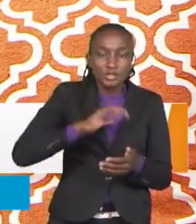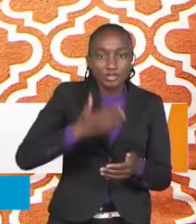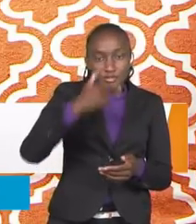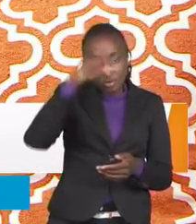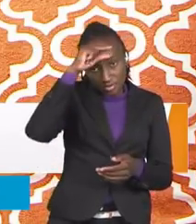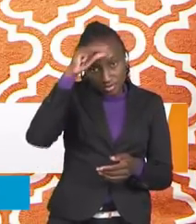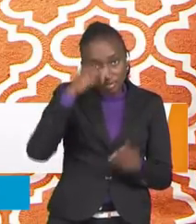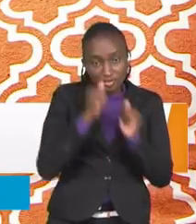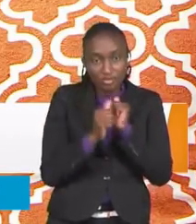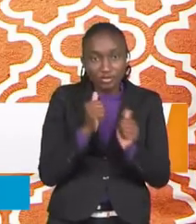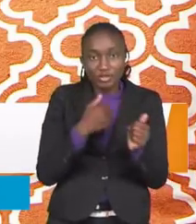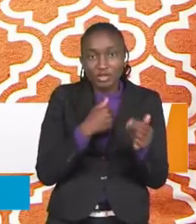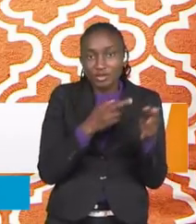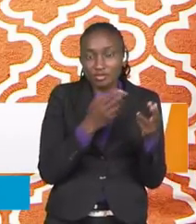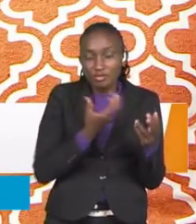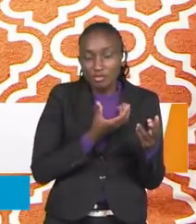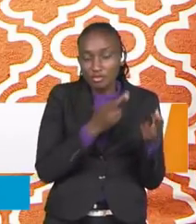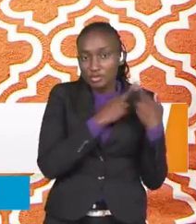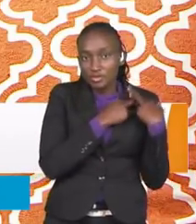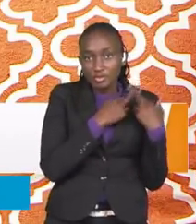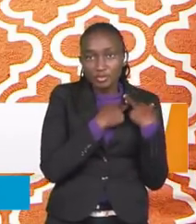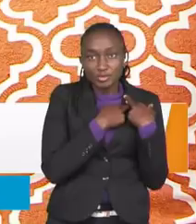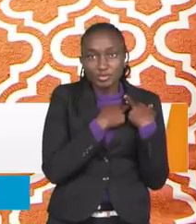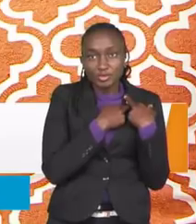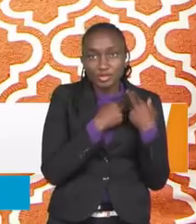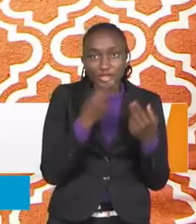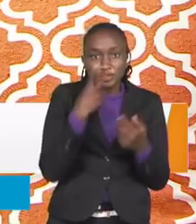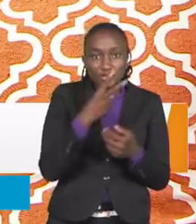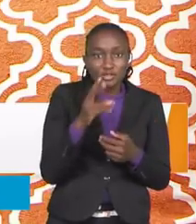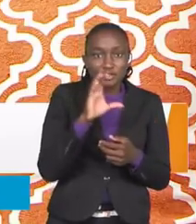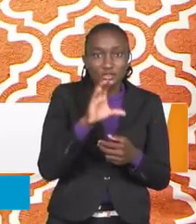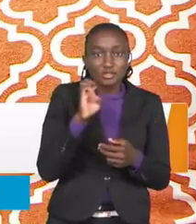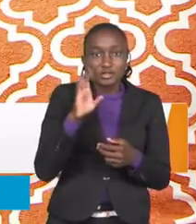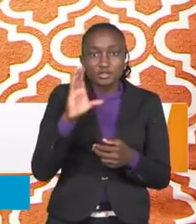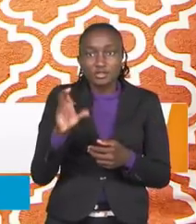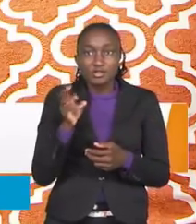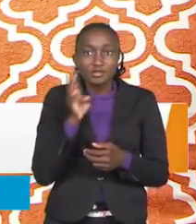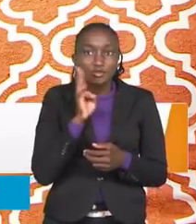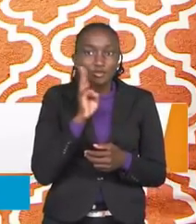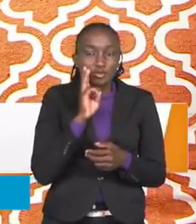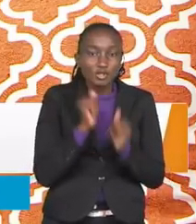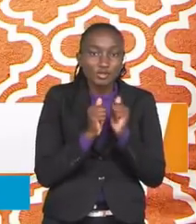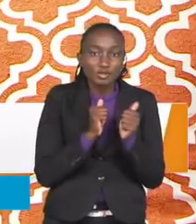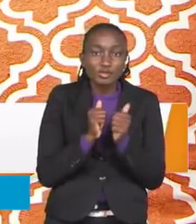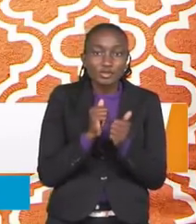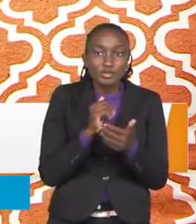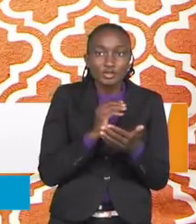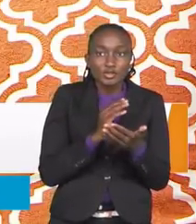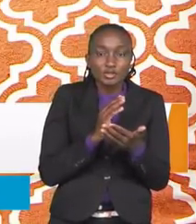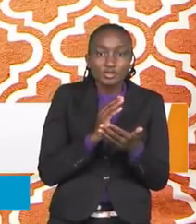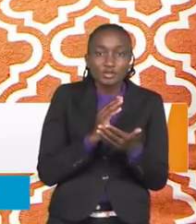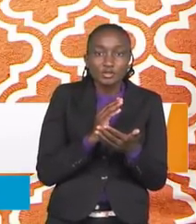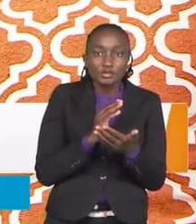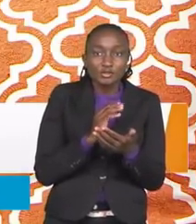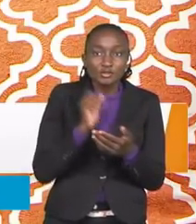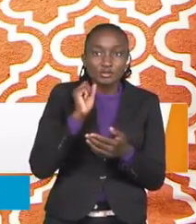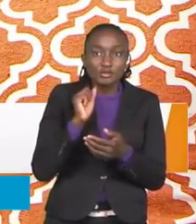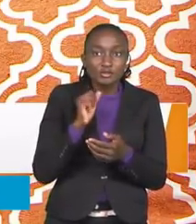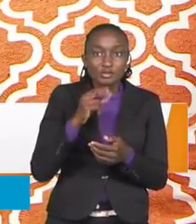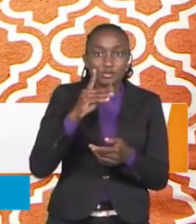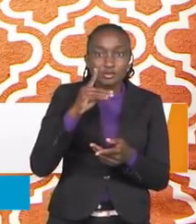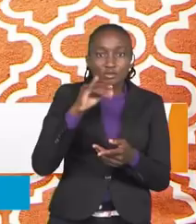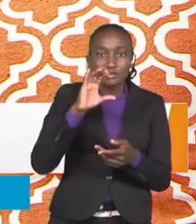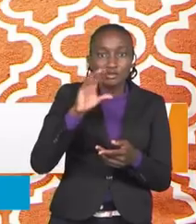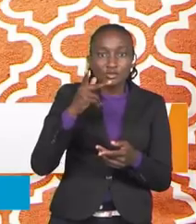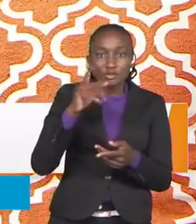has played its part as well. As I said, CEC Water is right. Honorable Dixon